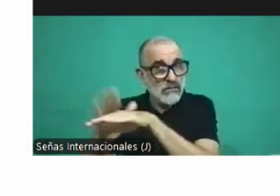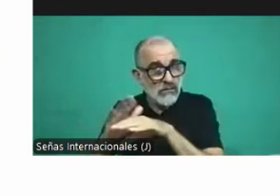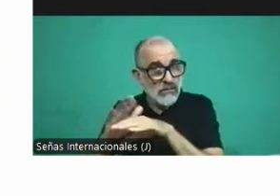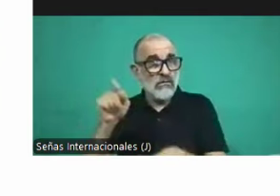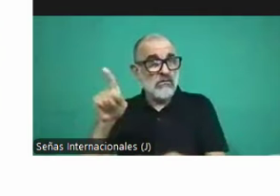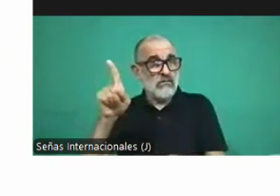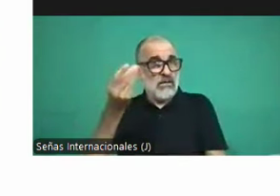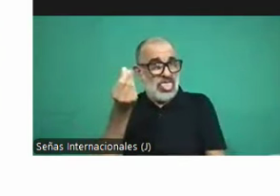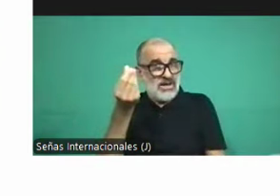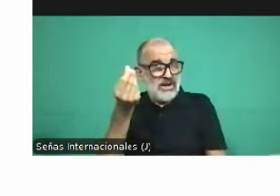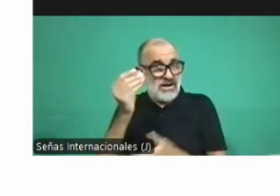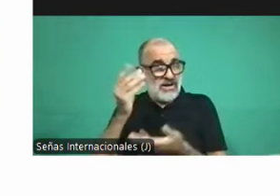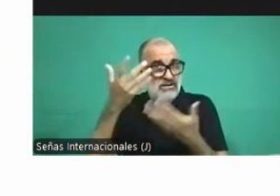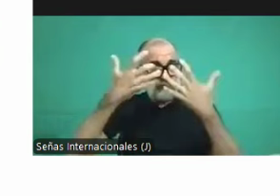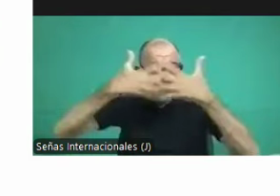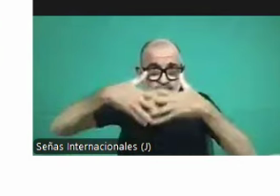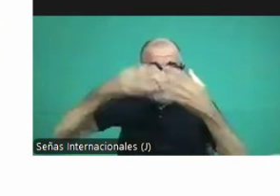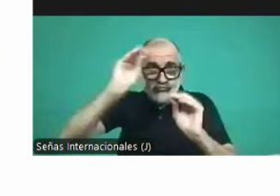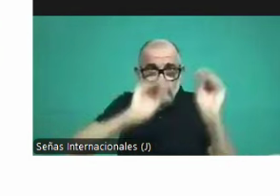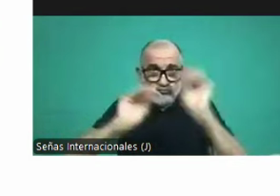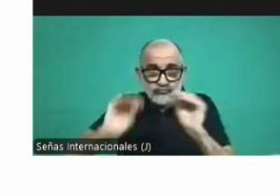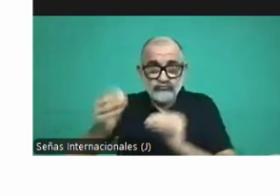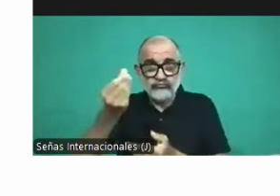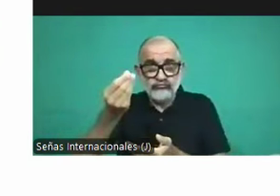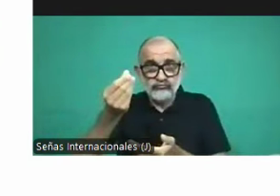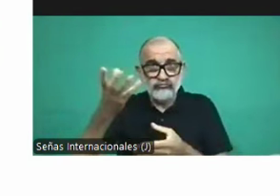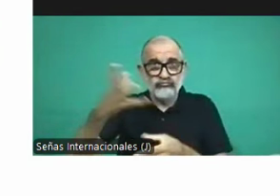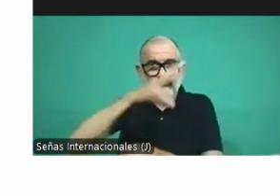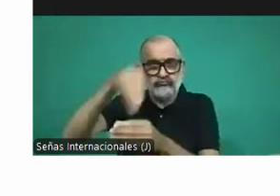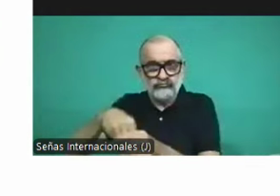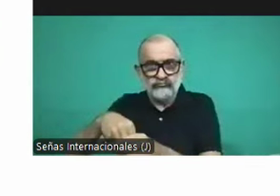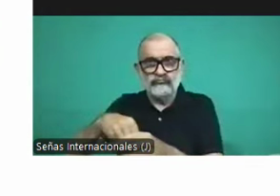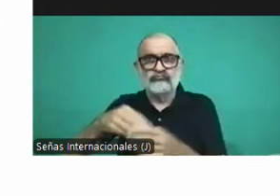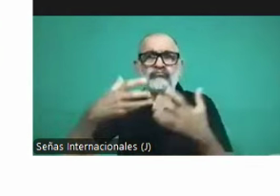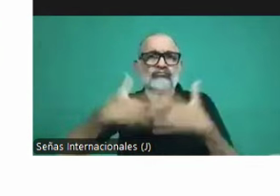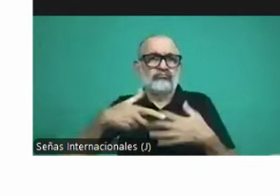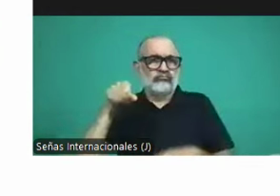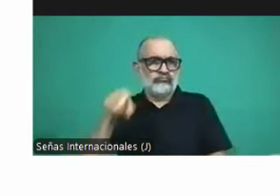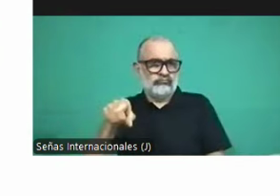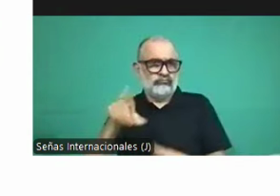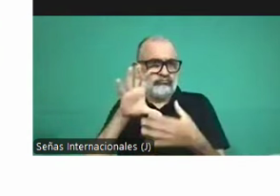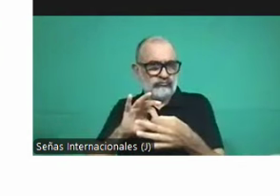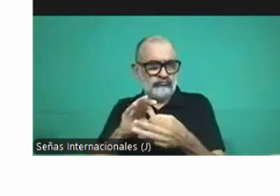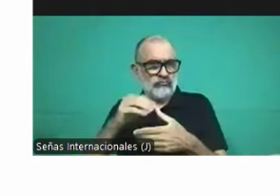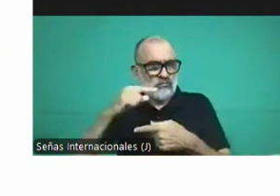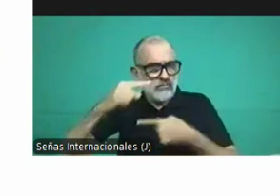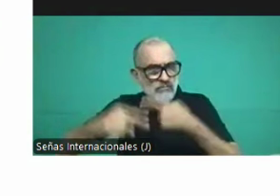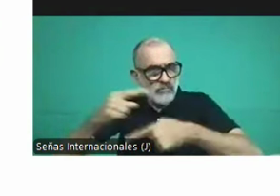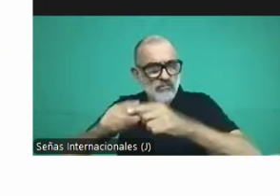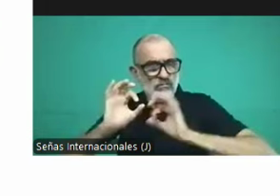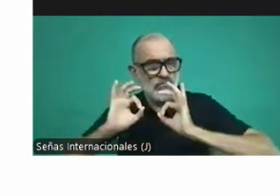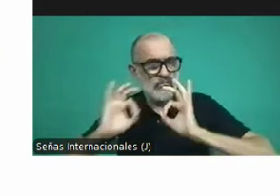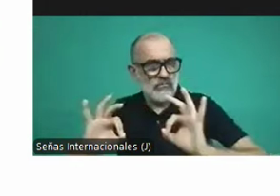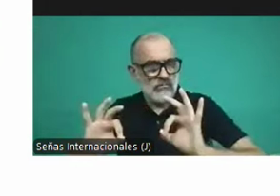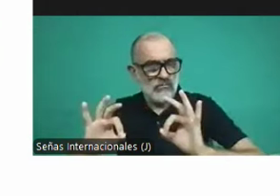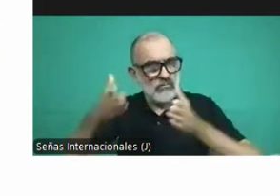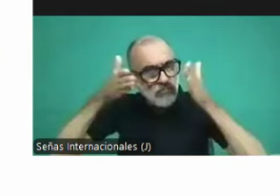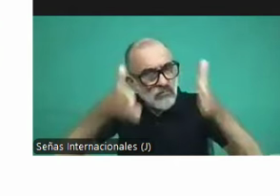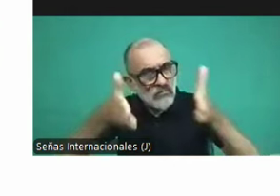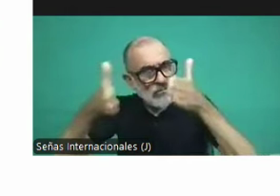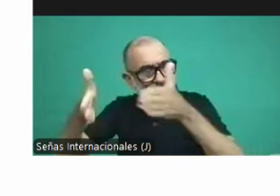construcción design de la utilización. separated Y construction esto from the obviamente use, generó and this más obviously generated a centros mechanism that orientados was al more resultado. efficient, oriented Y a towards